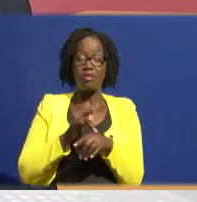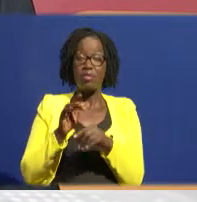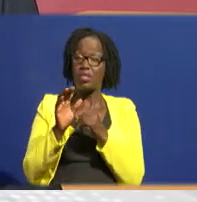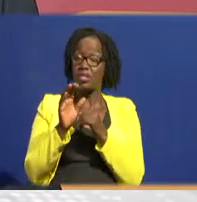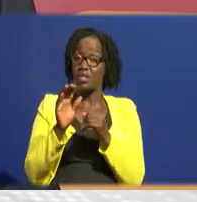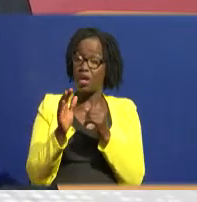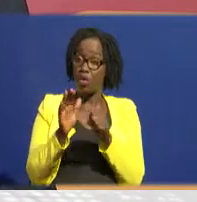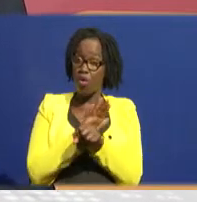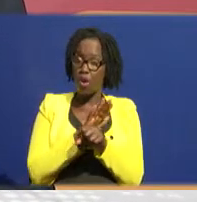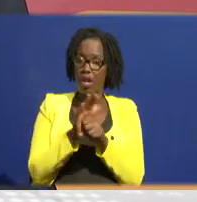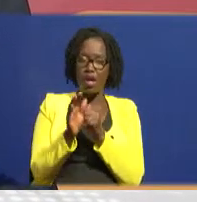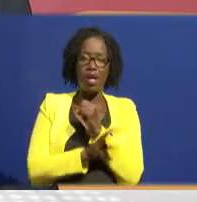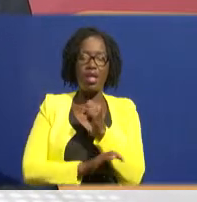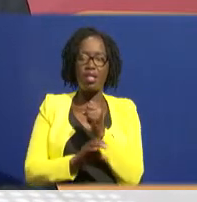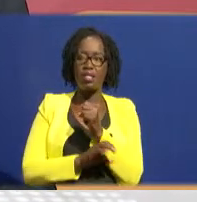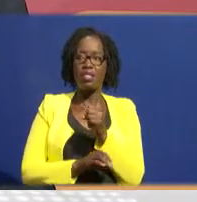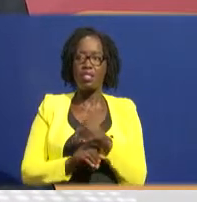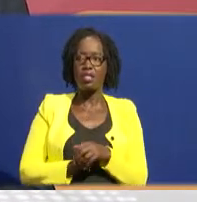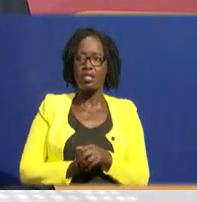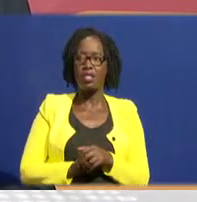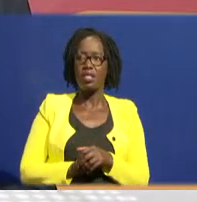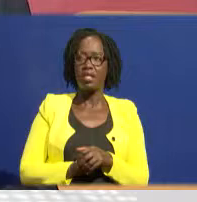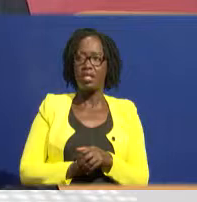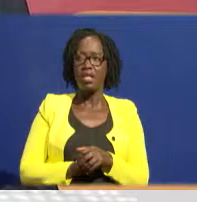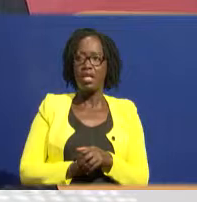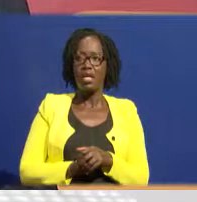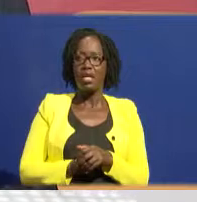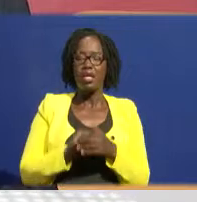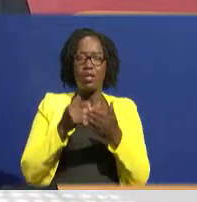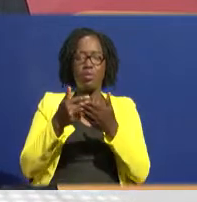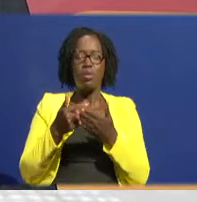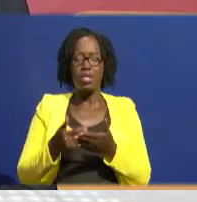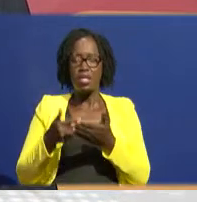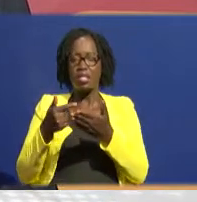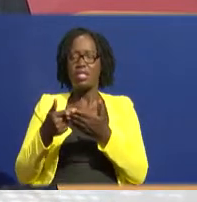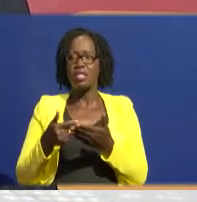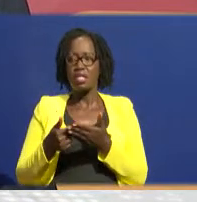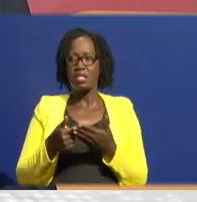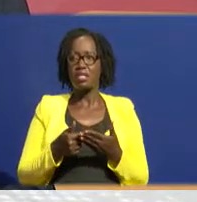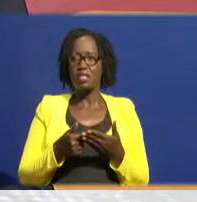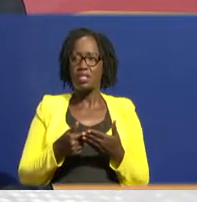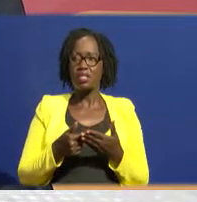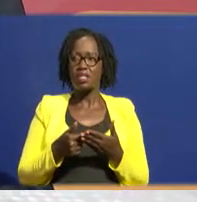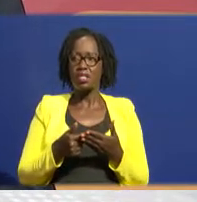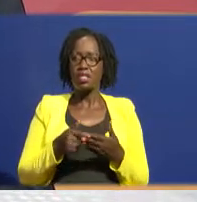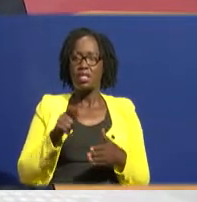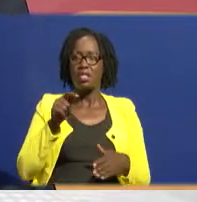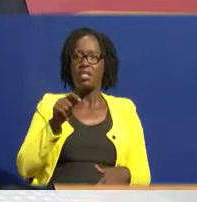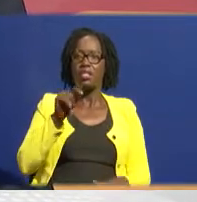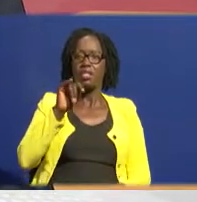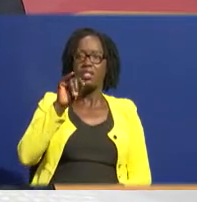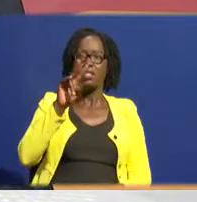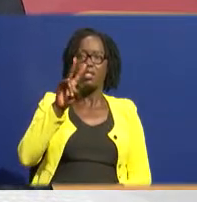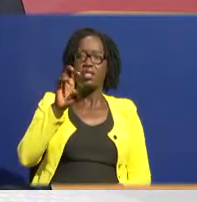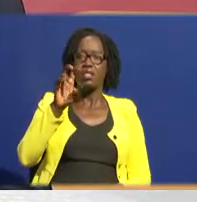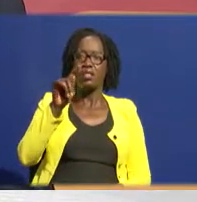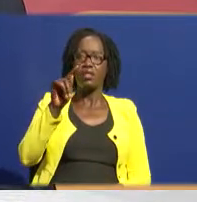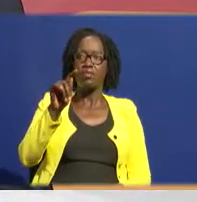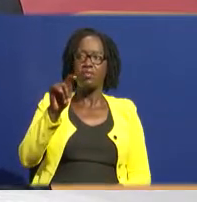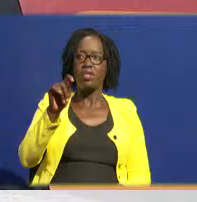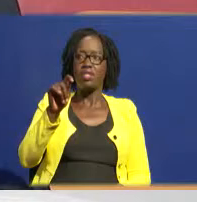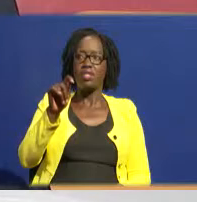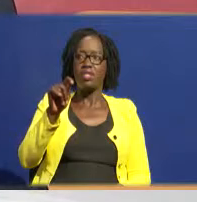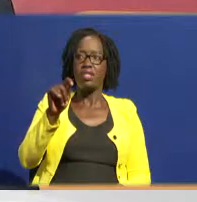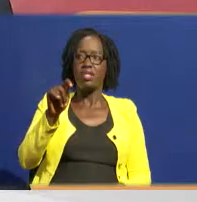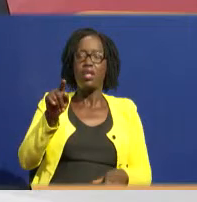country. And again, we discussed about the TVET, which actually they are going to close to